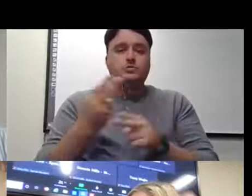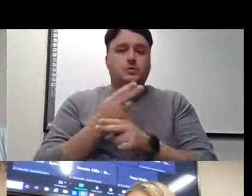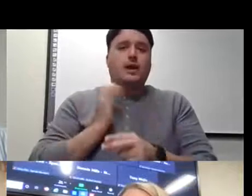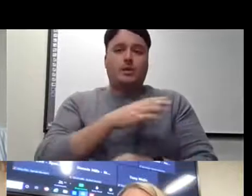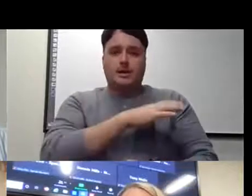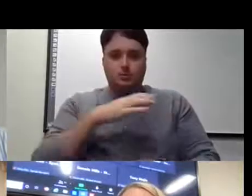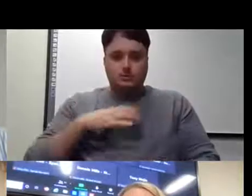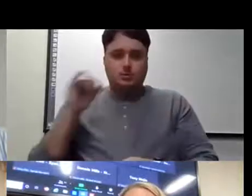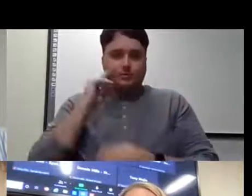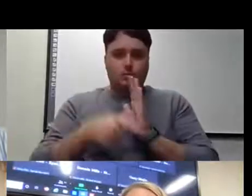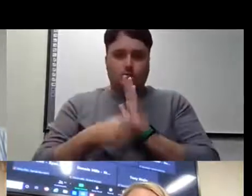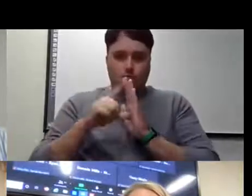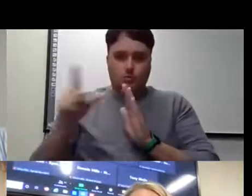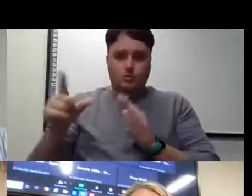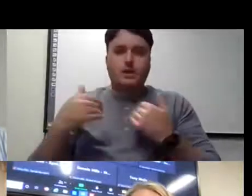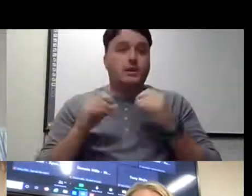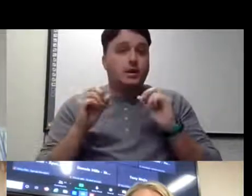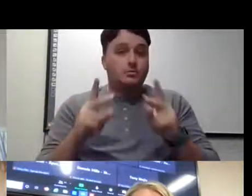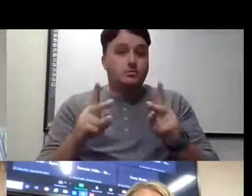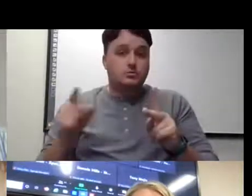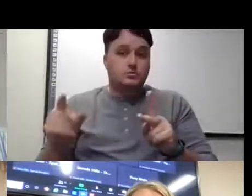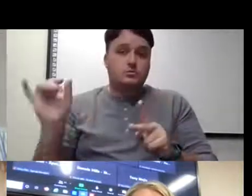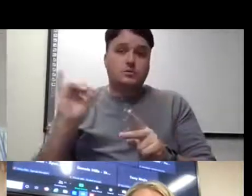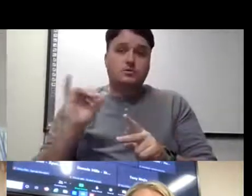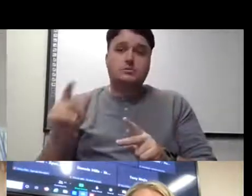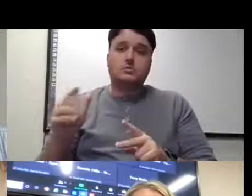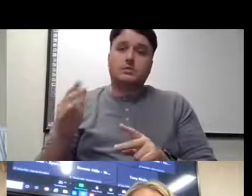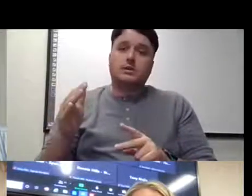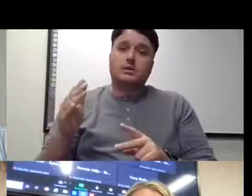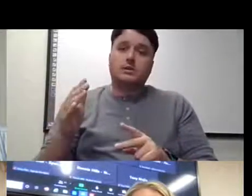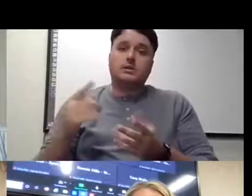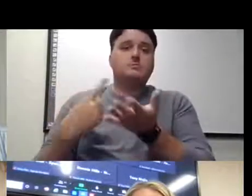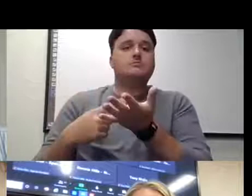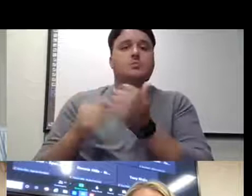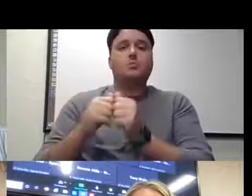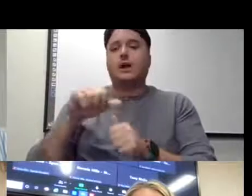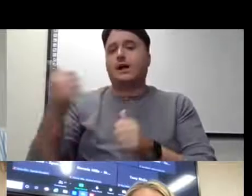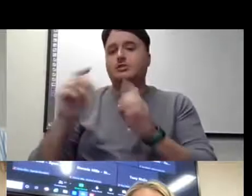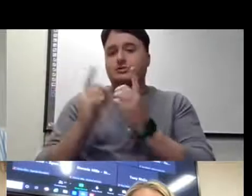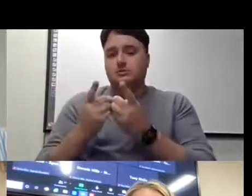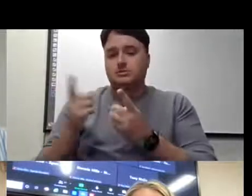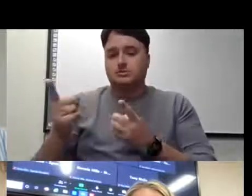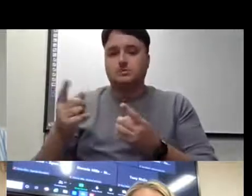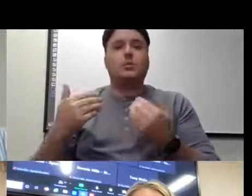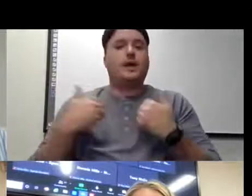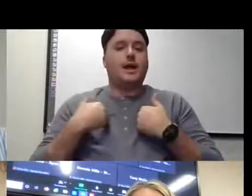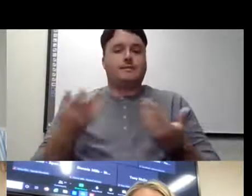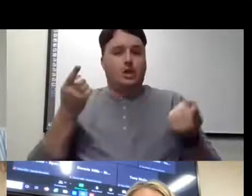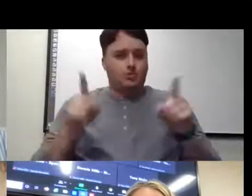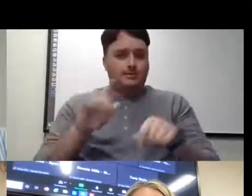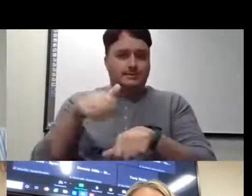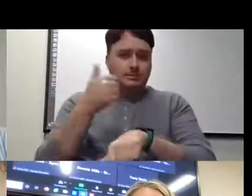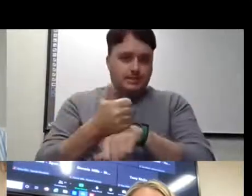their review. We've had the opportunity to speak with some other districts who have these agreements in